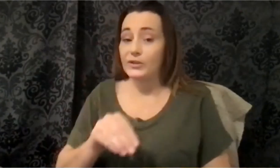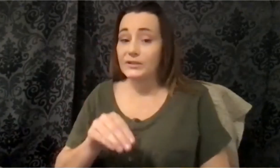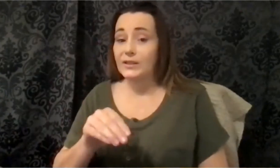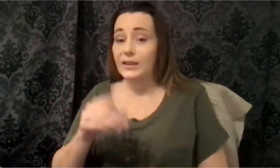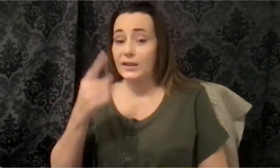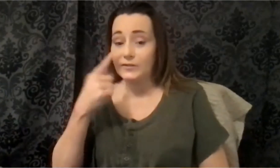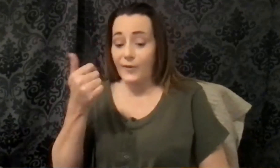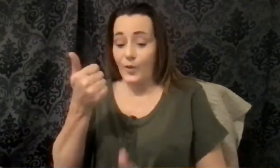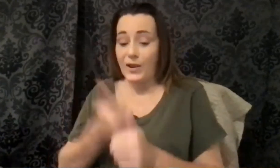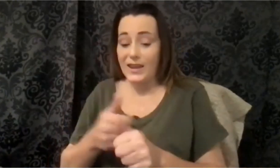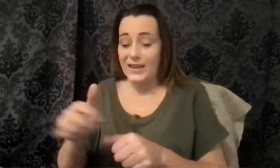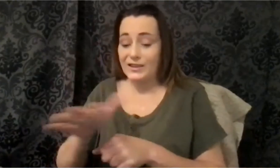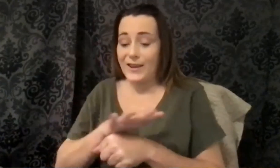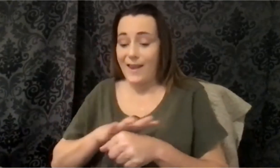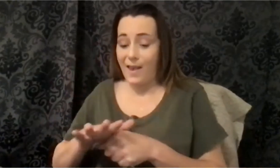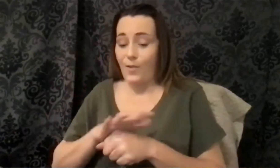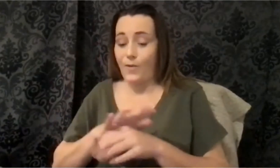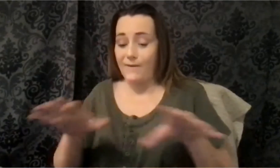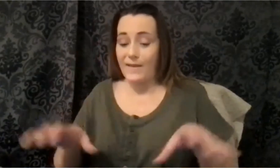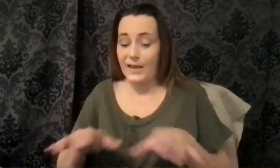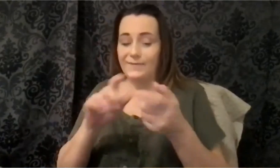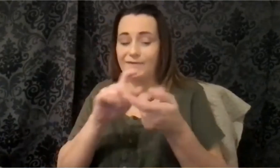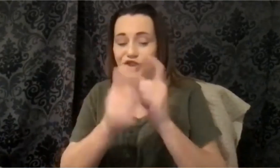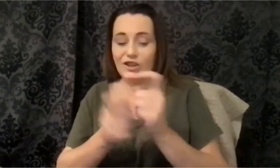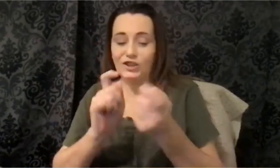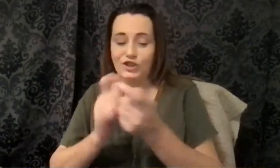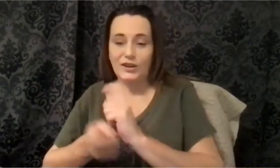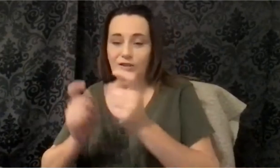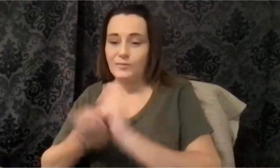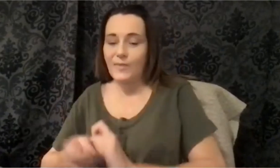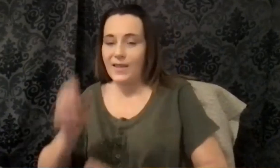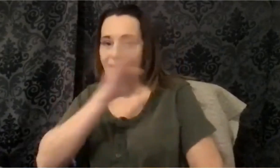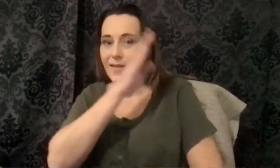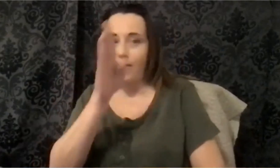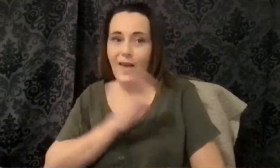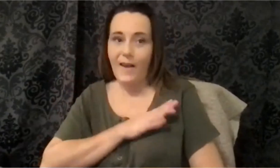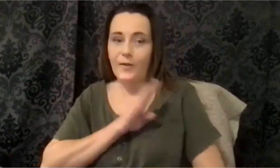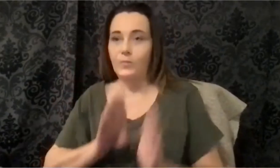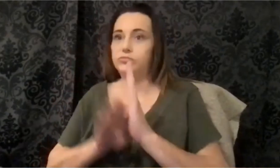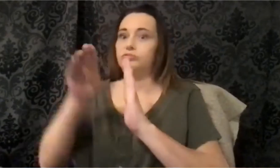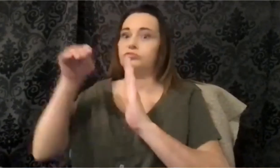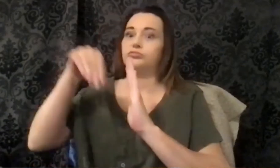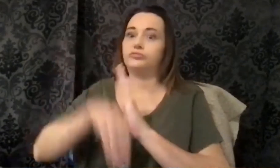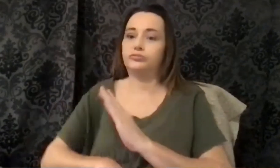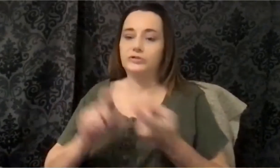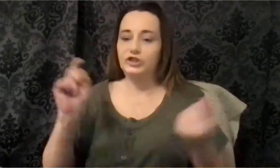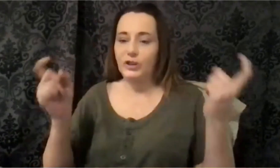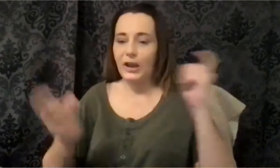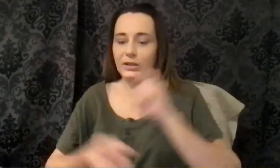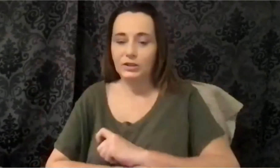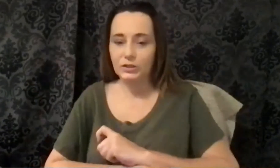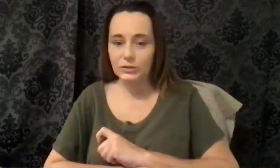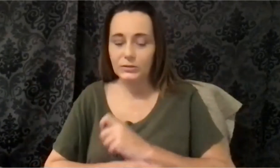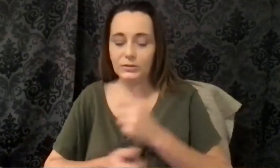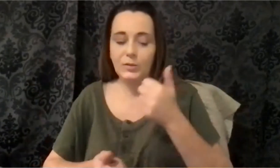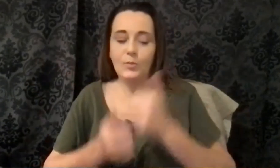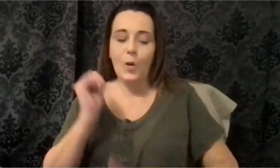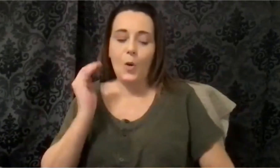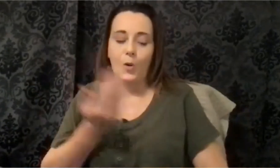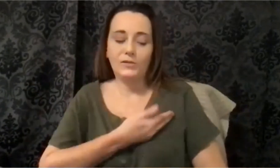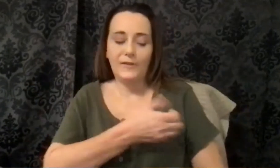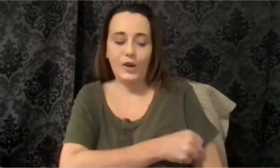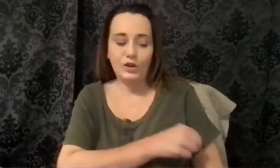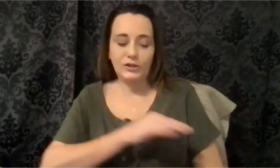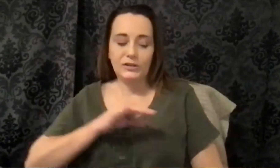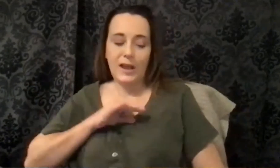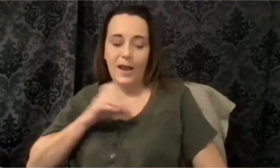of activity change over time, but never this dramatically. And the big dramatic change, as I said, was that most of our staff now work